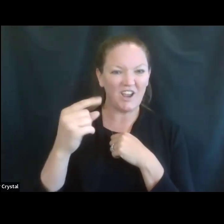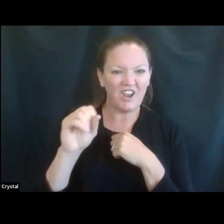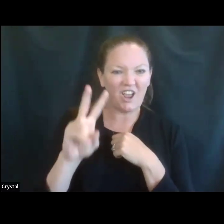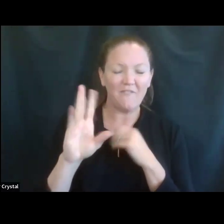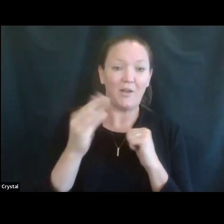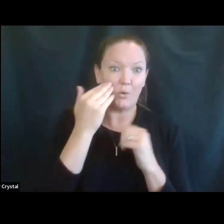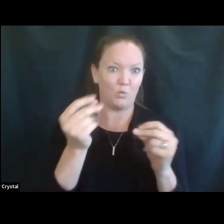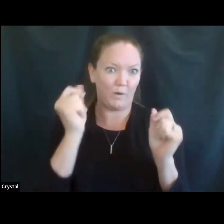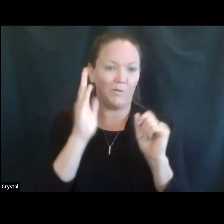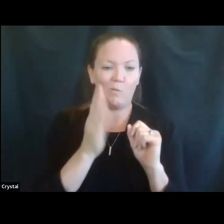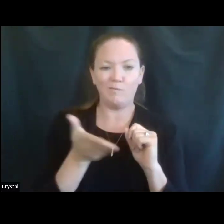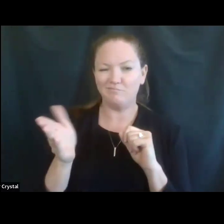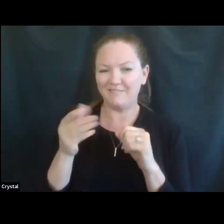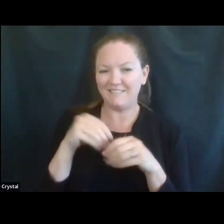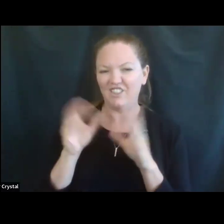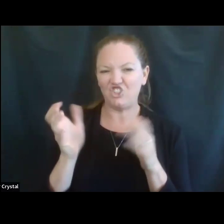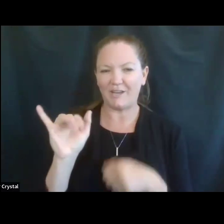chat.